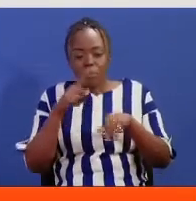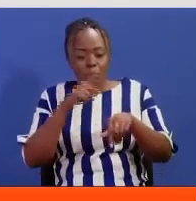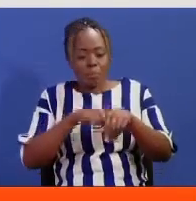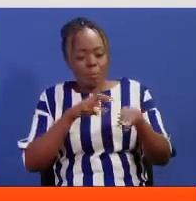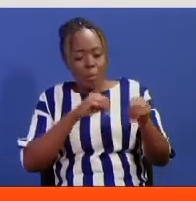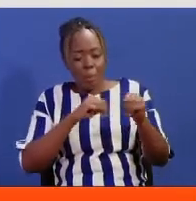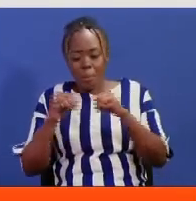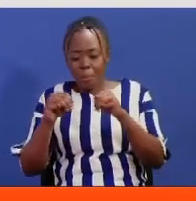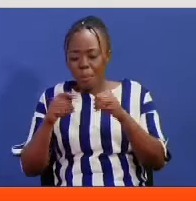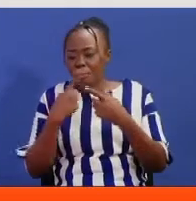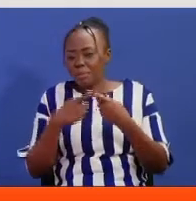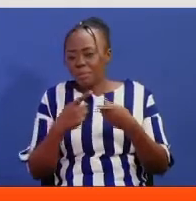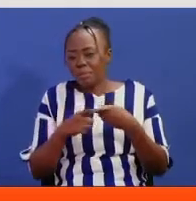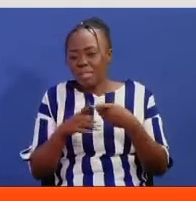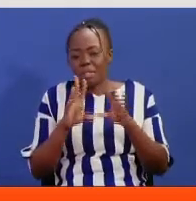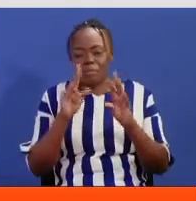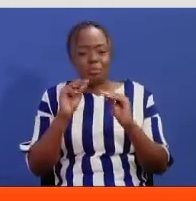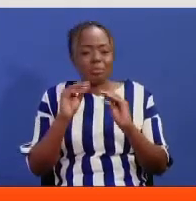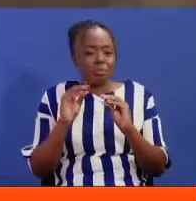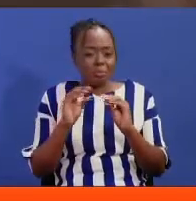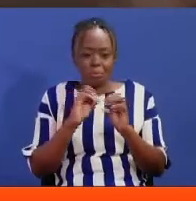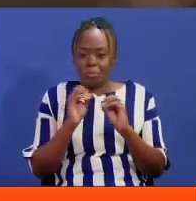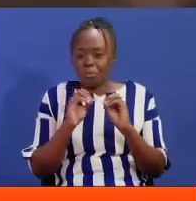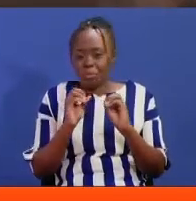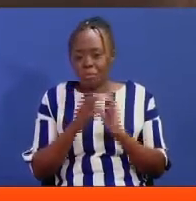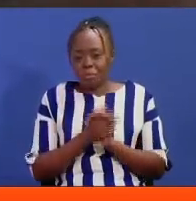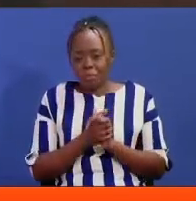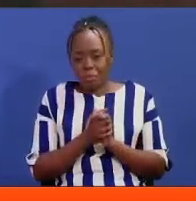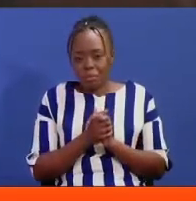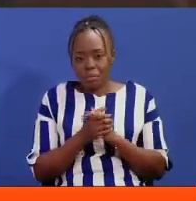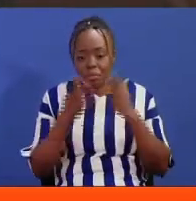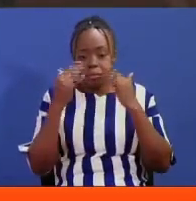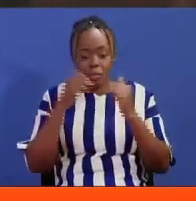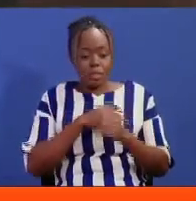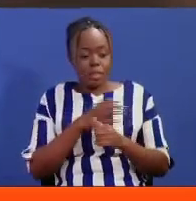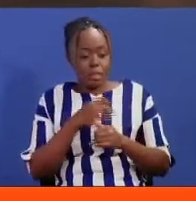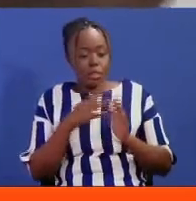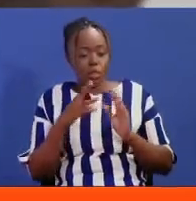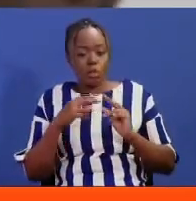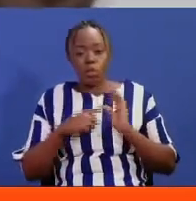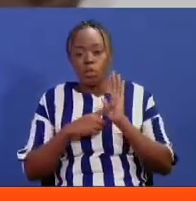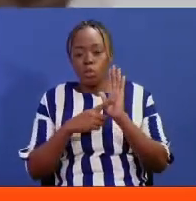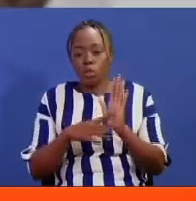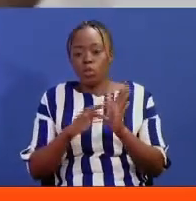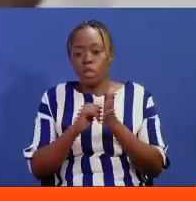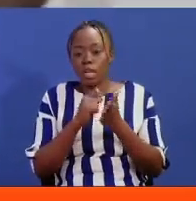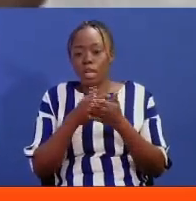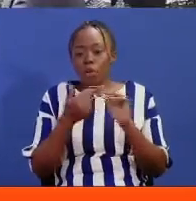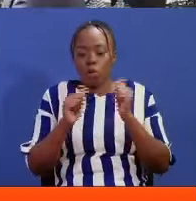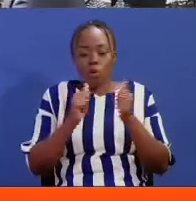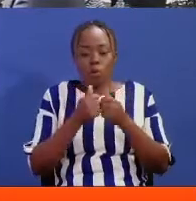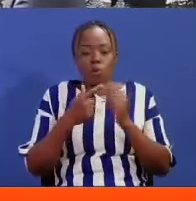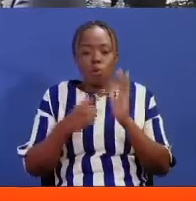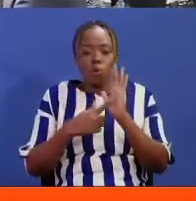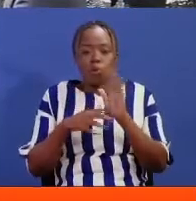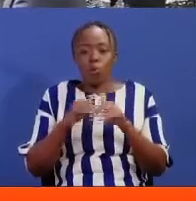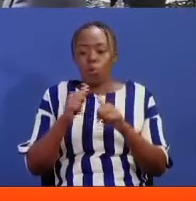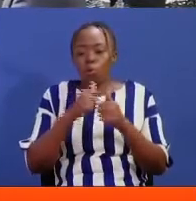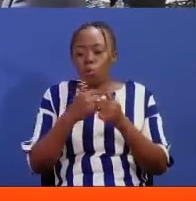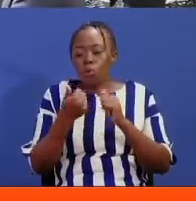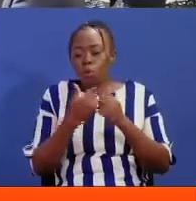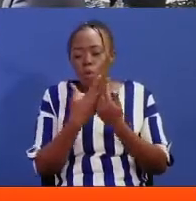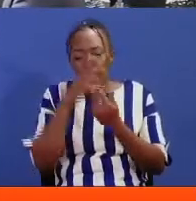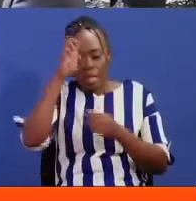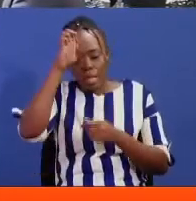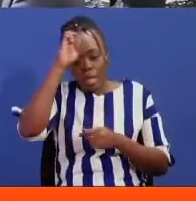But otherwise, no. The fears expressed by Marilyn being an indication that civic